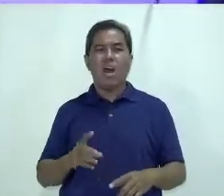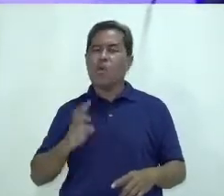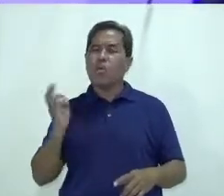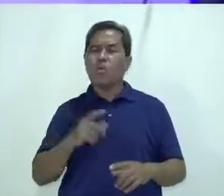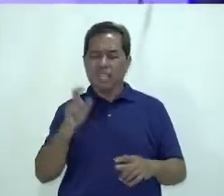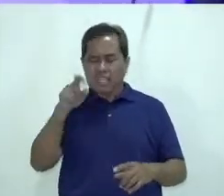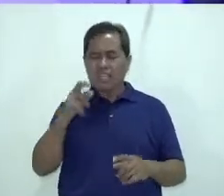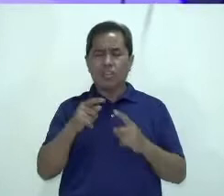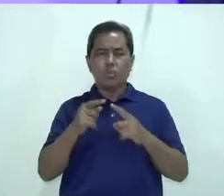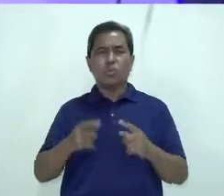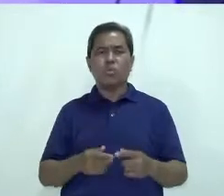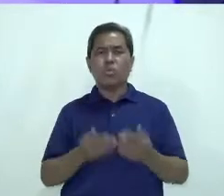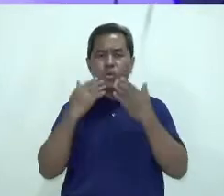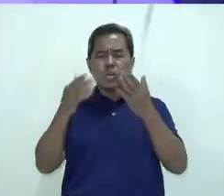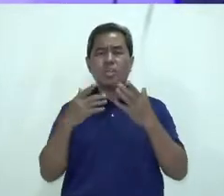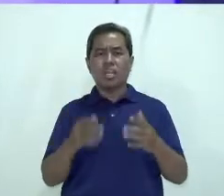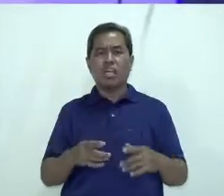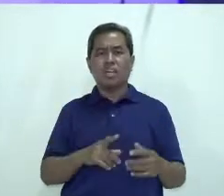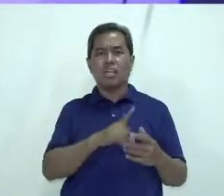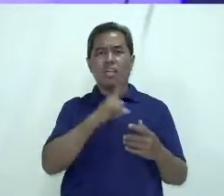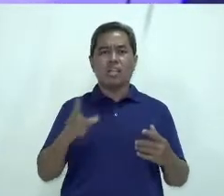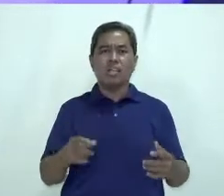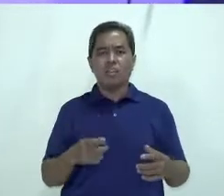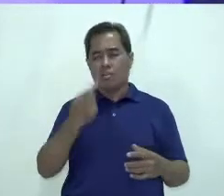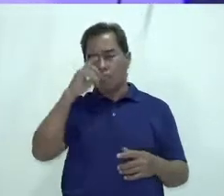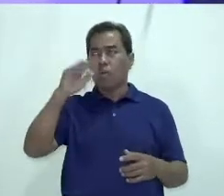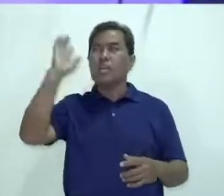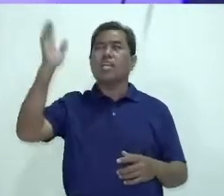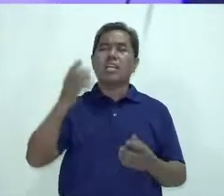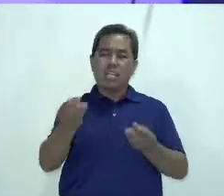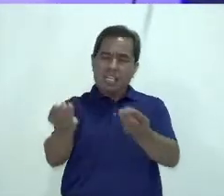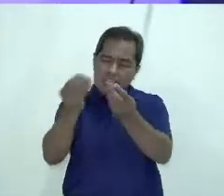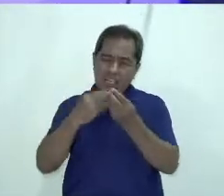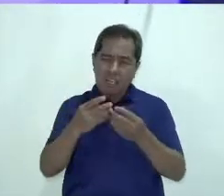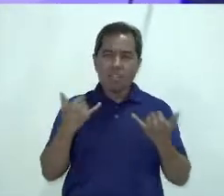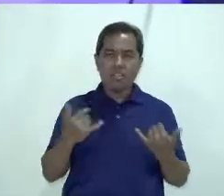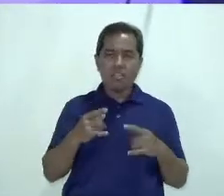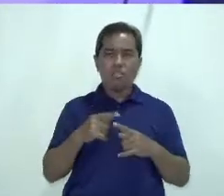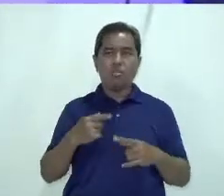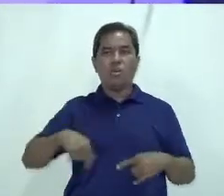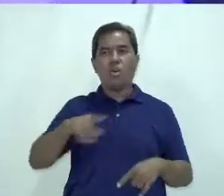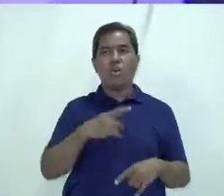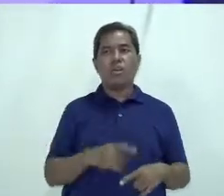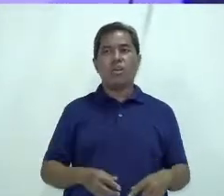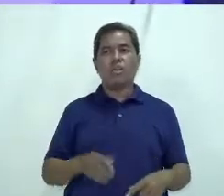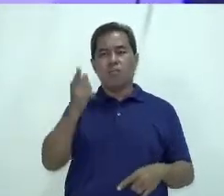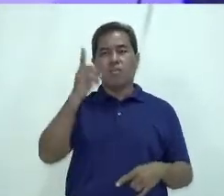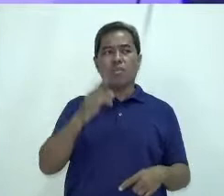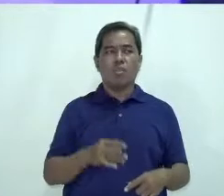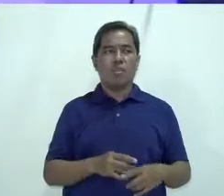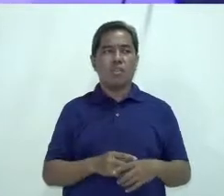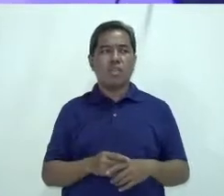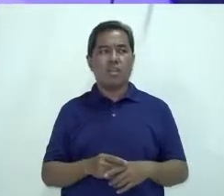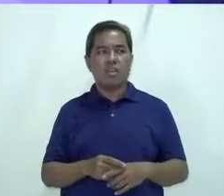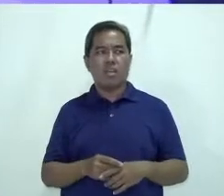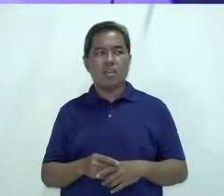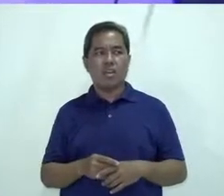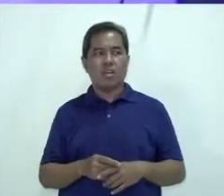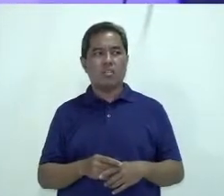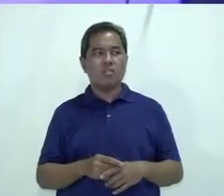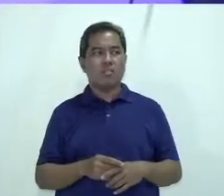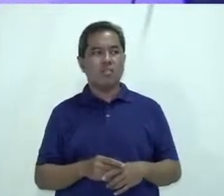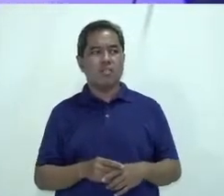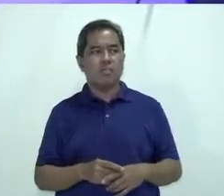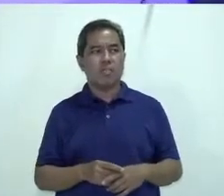He is the one who given it to us. So, God providedly reached this with everything for